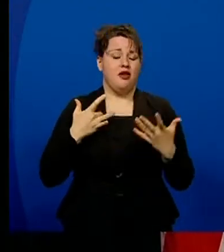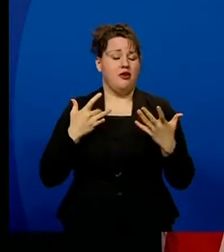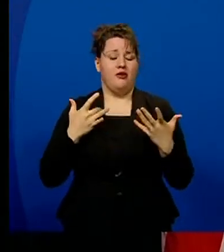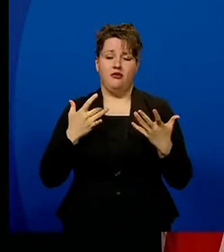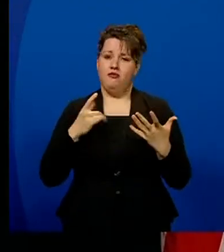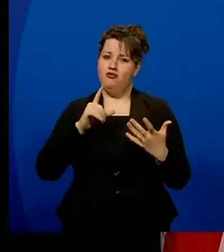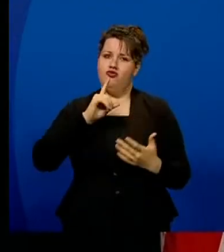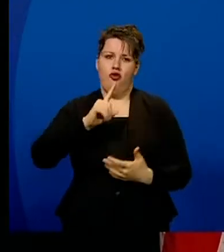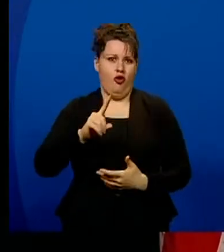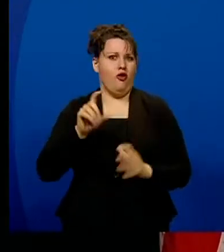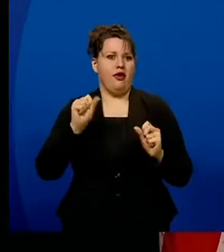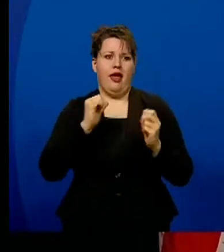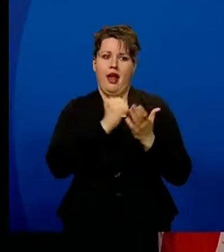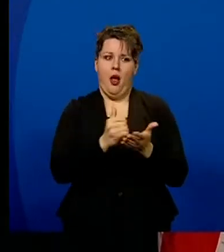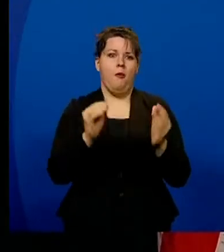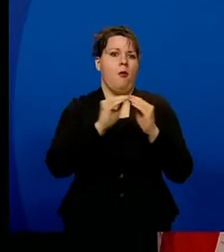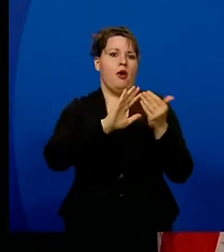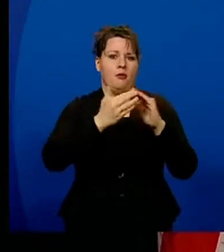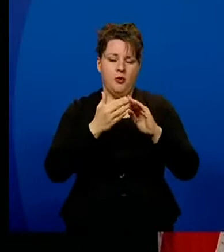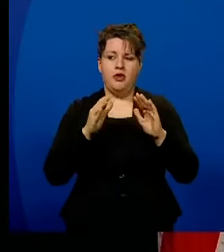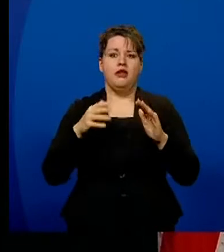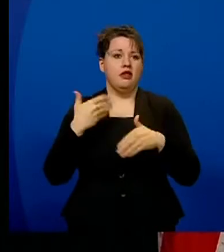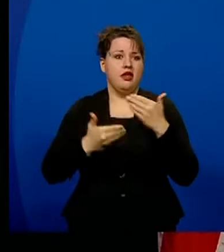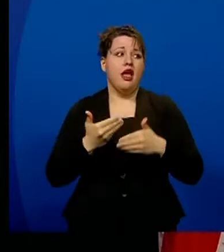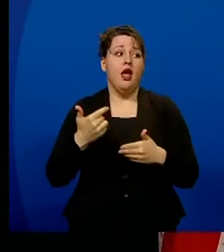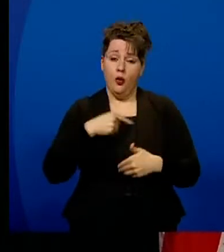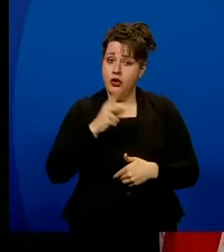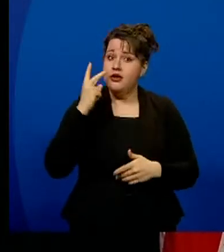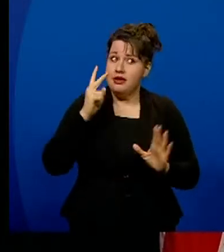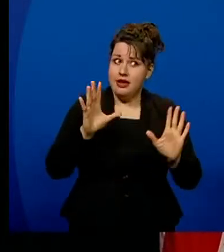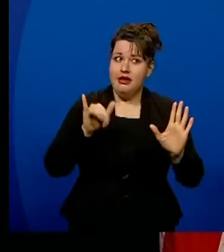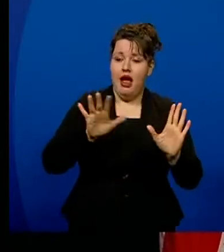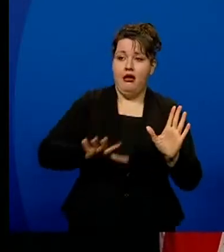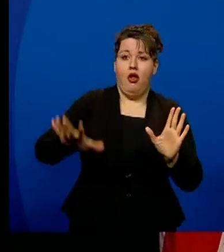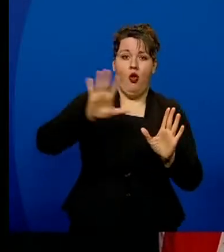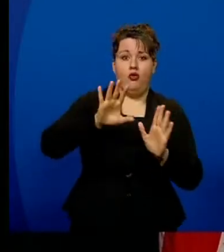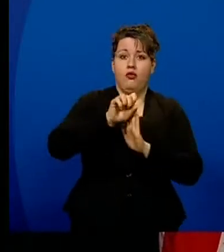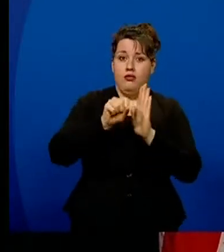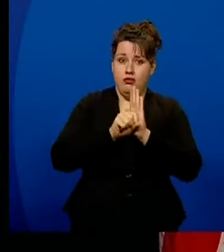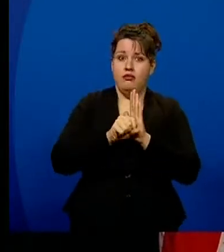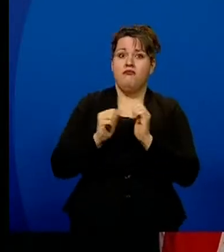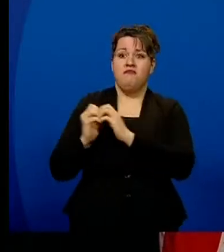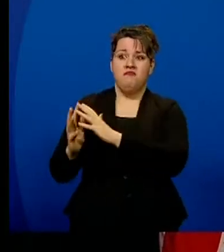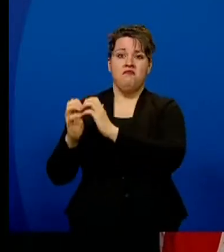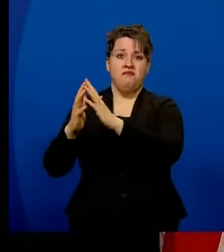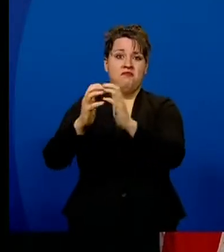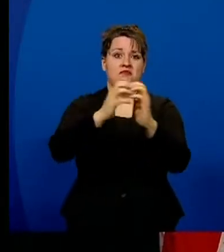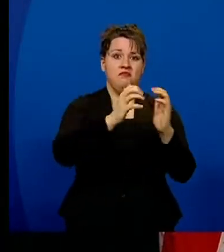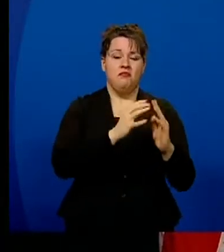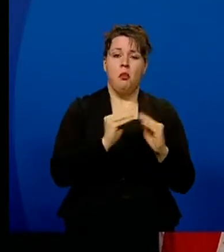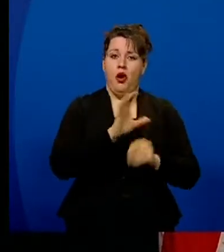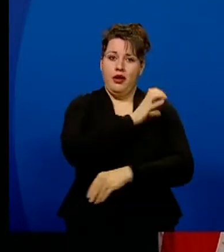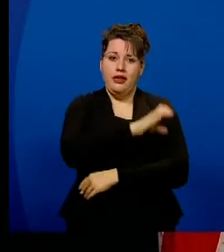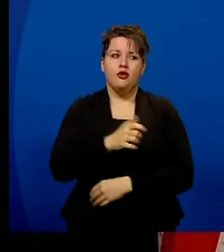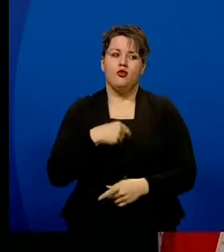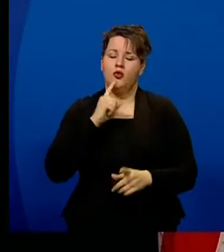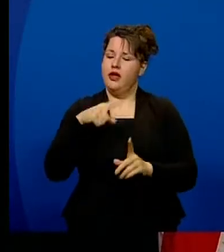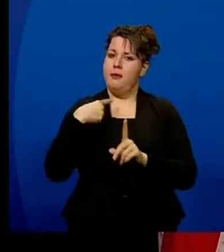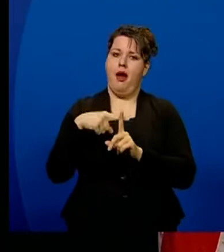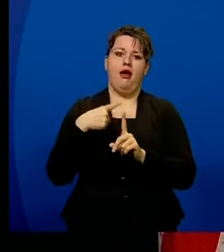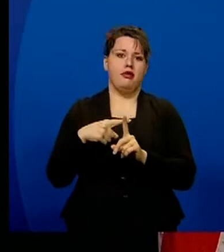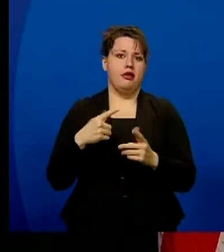even more communities that are working to ramp up. And we are seeing that across the state in different areas. So it's really positive to see